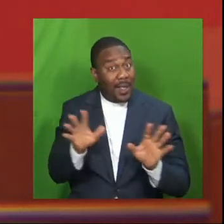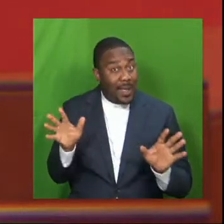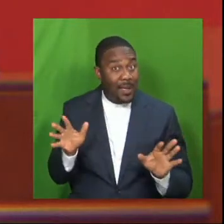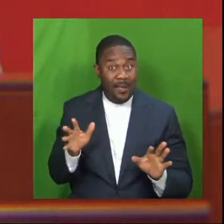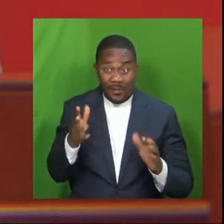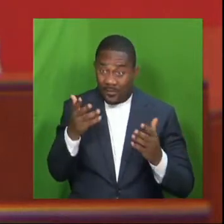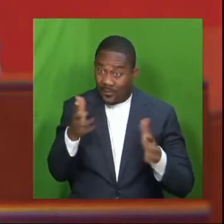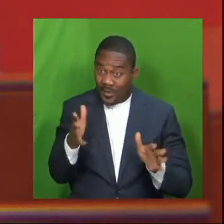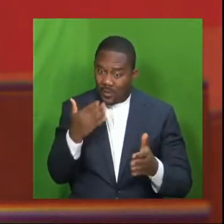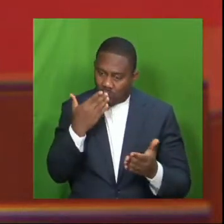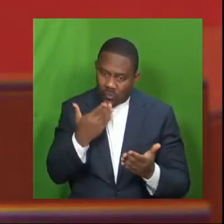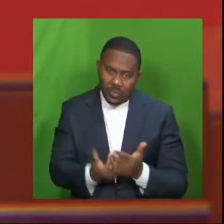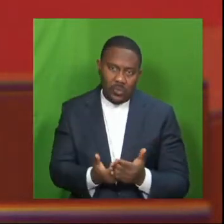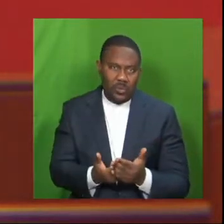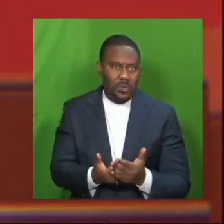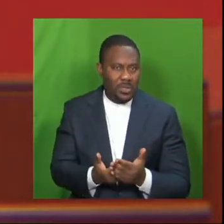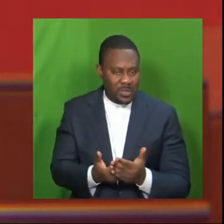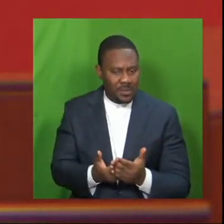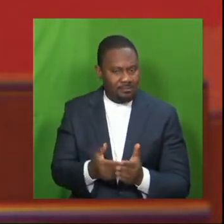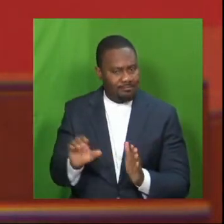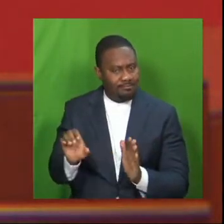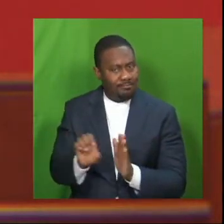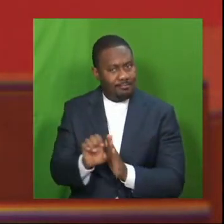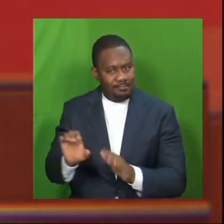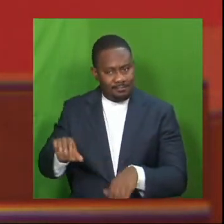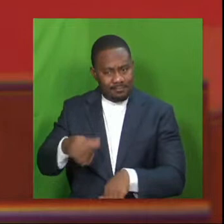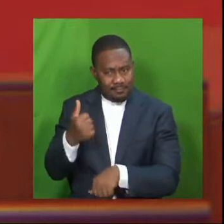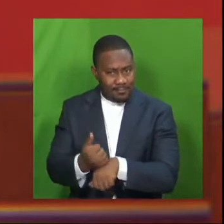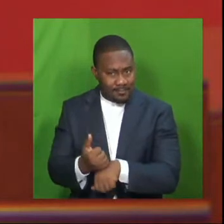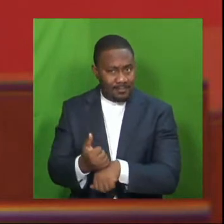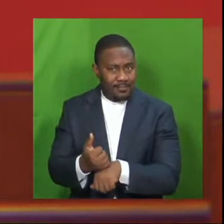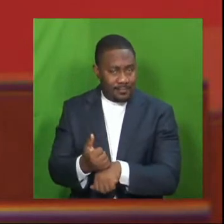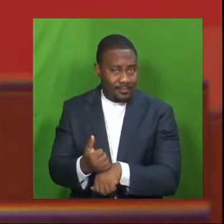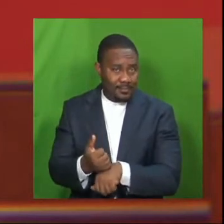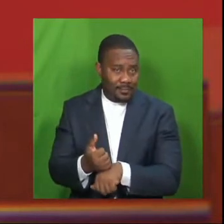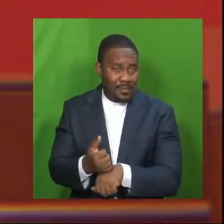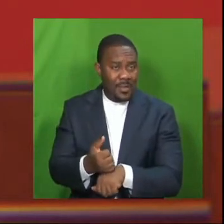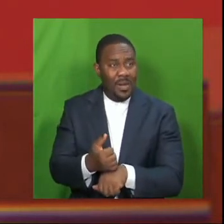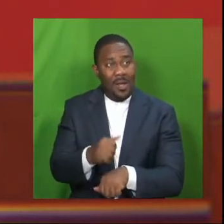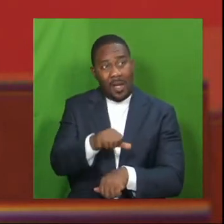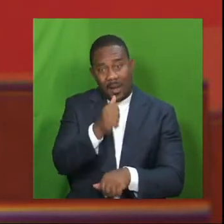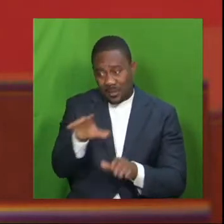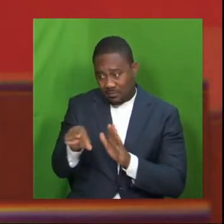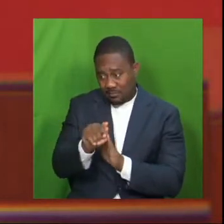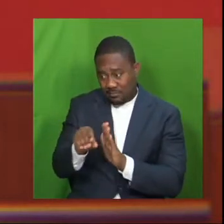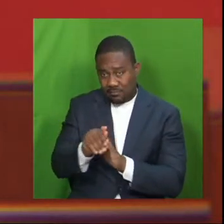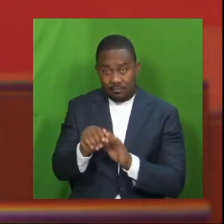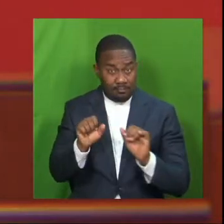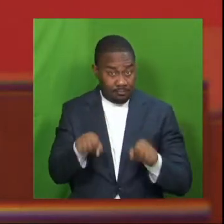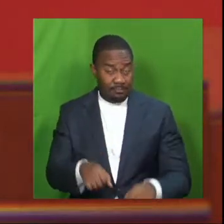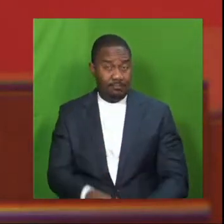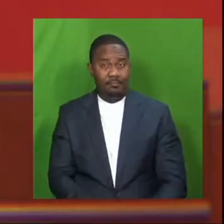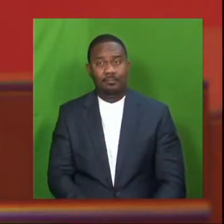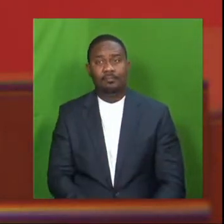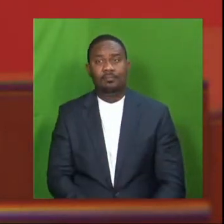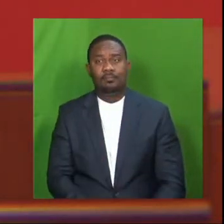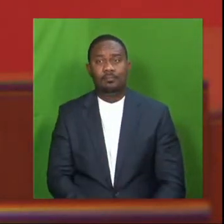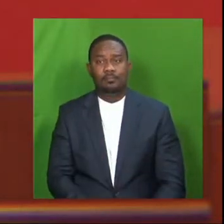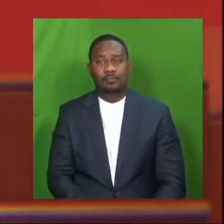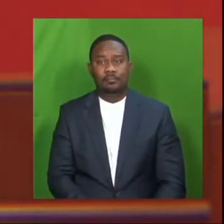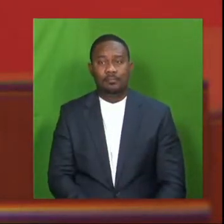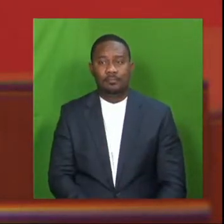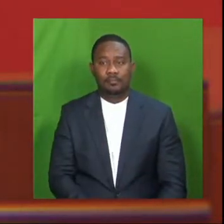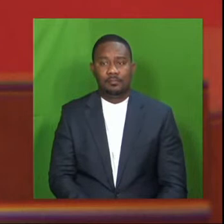set a precedent worthy of emulation. I